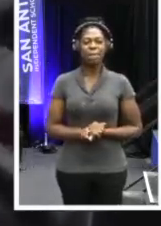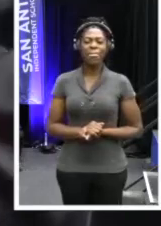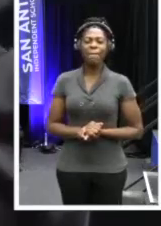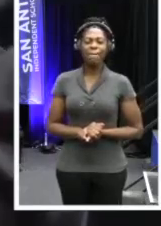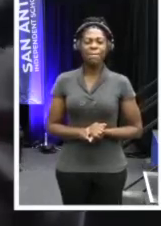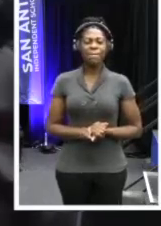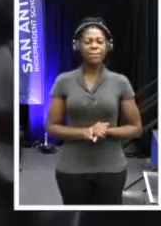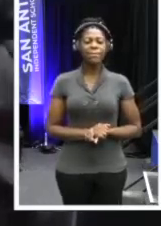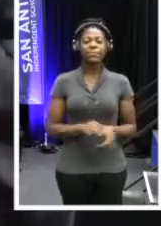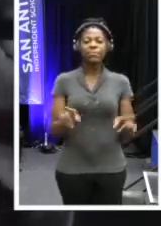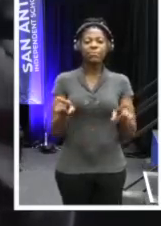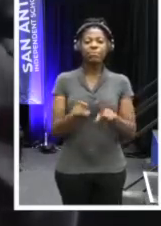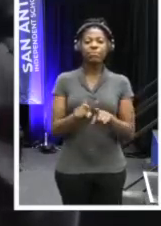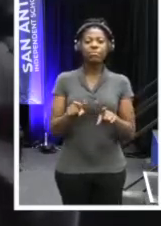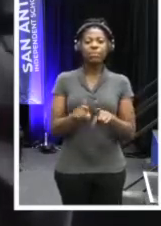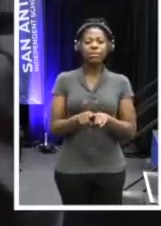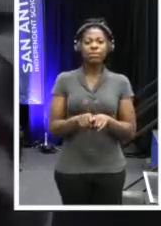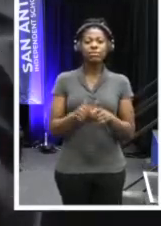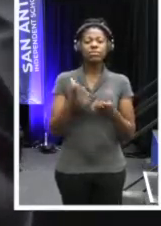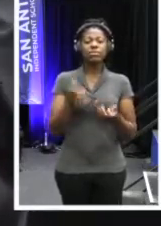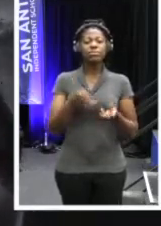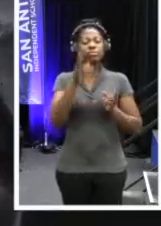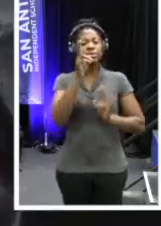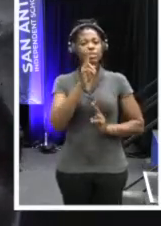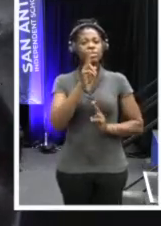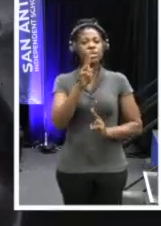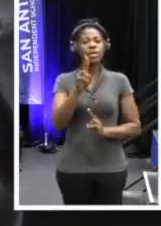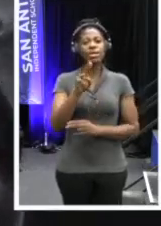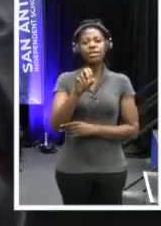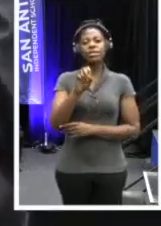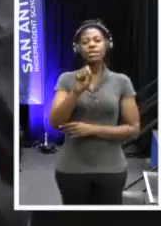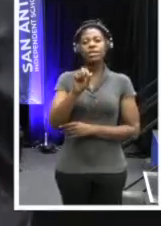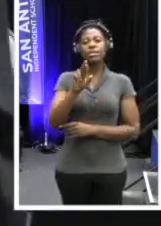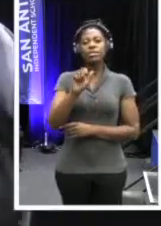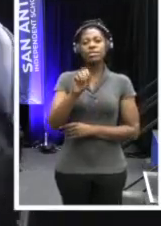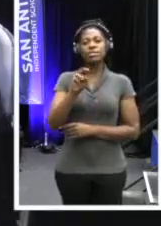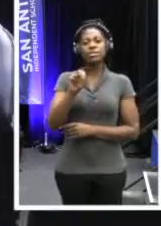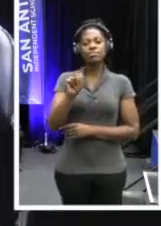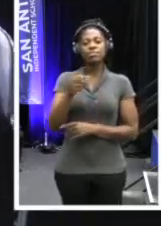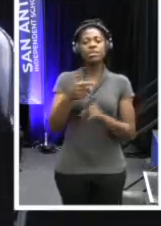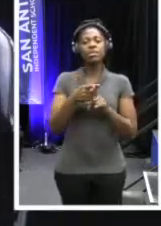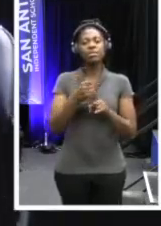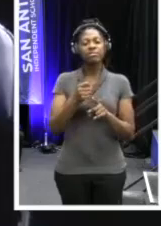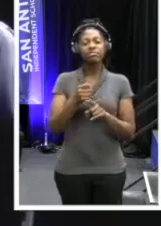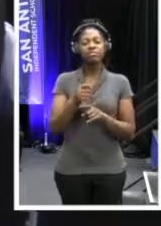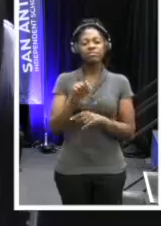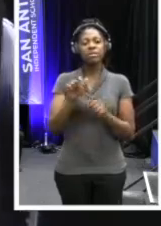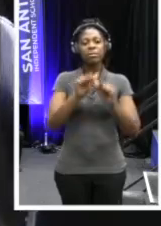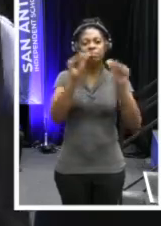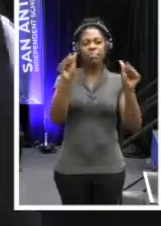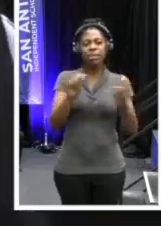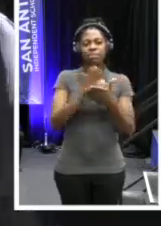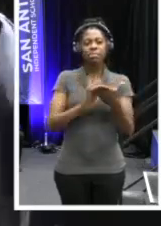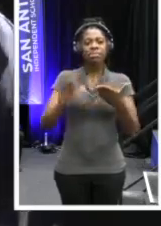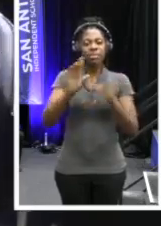And I would also like to acknowledge Sarah Mann from the Alamo Colleges District.